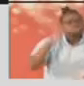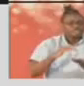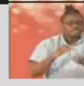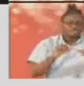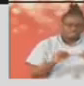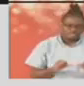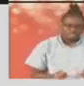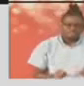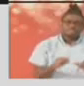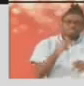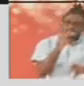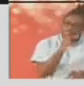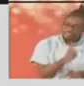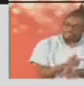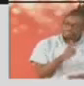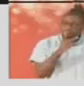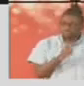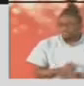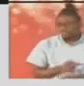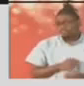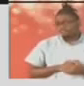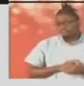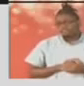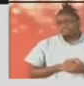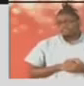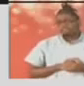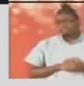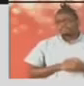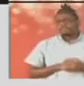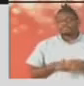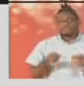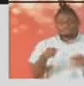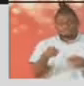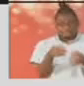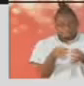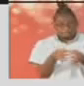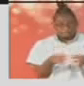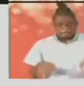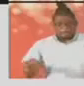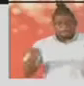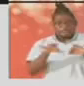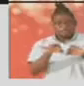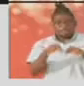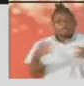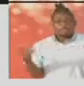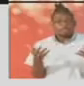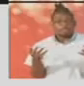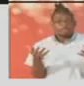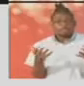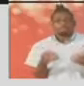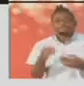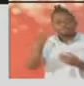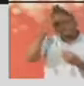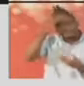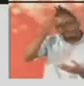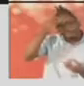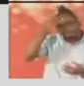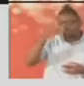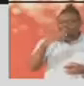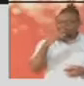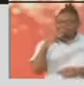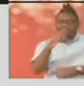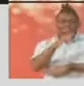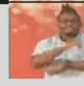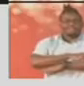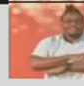as information continues to come. And it's important for us to analyze what we have and not become complacent and misinterpret the data